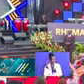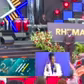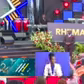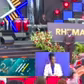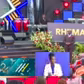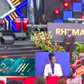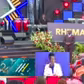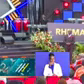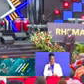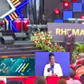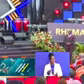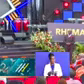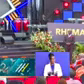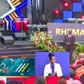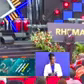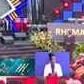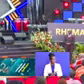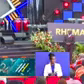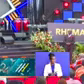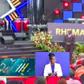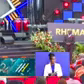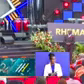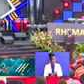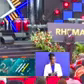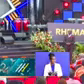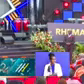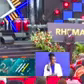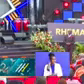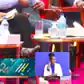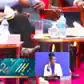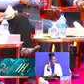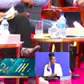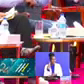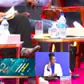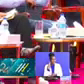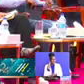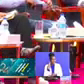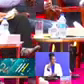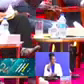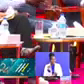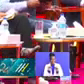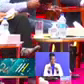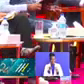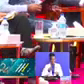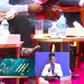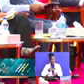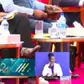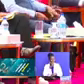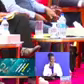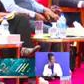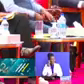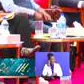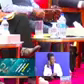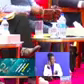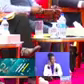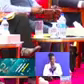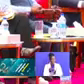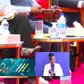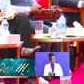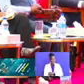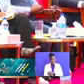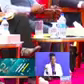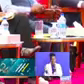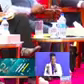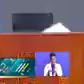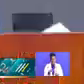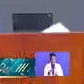is eating the money you didn't hear what I said I I said my aunti thought that the God was